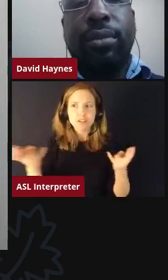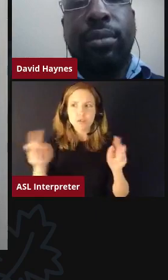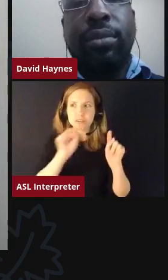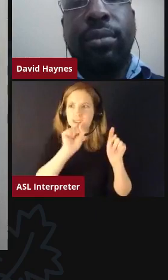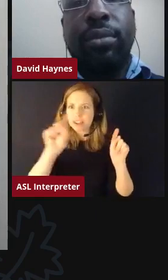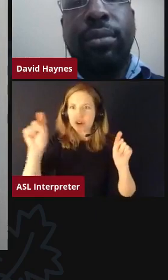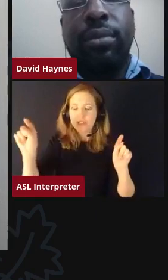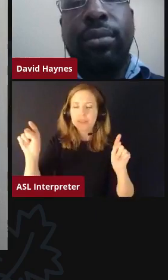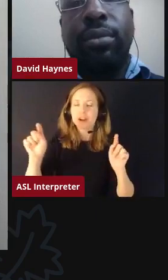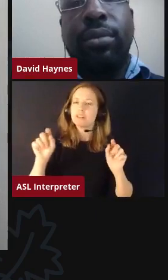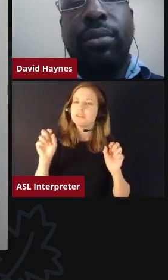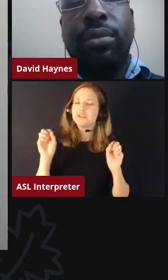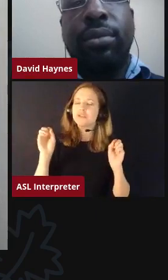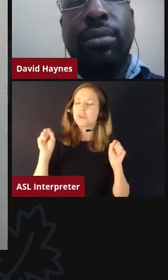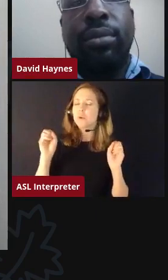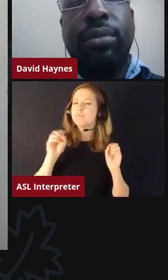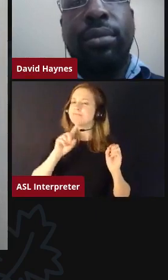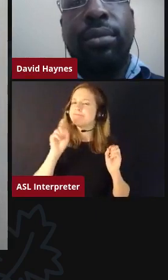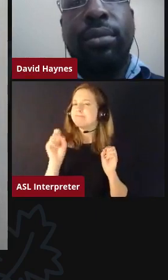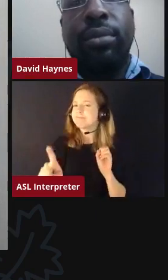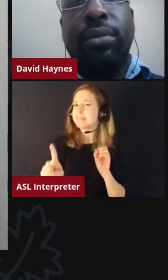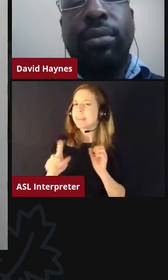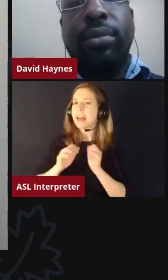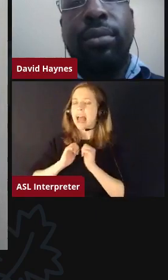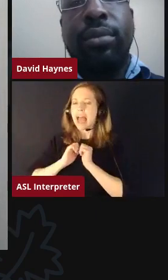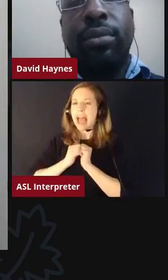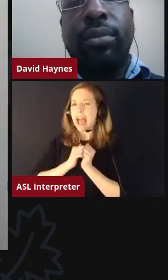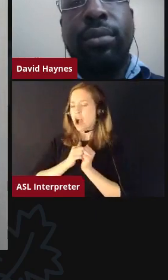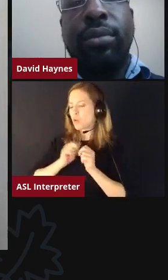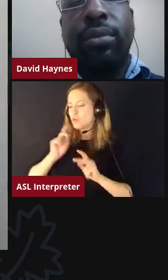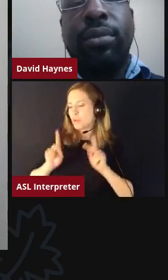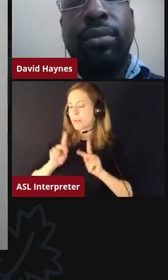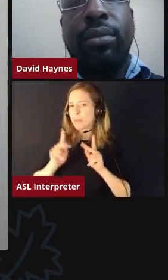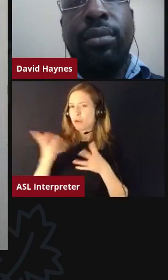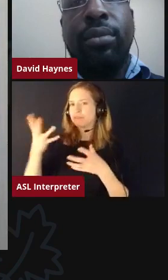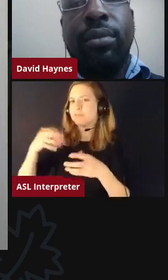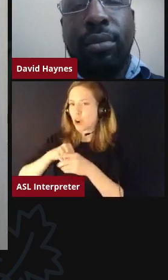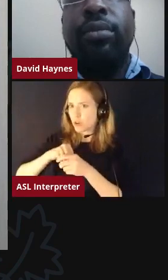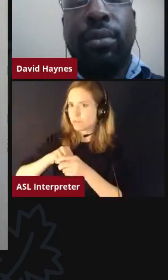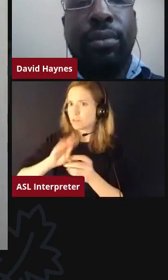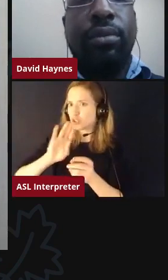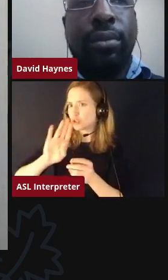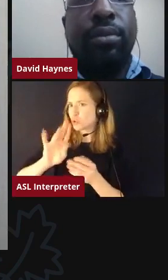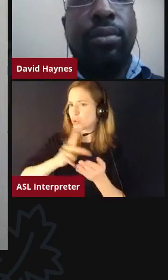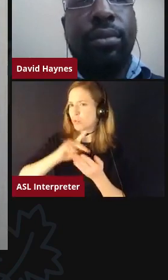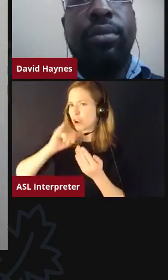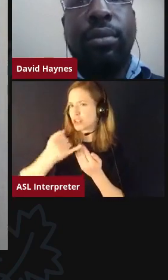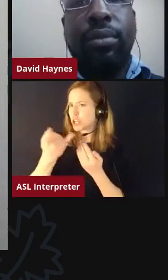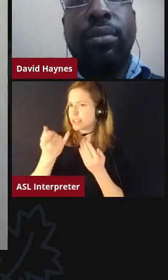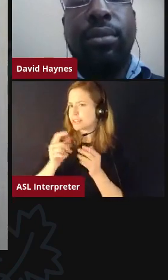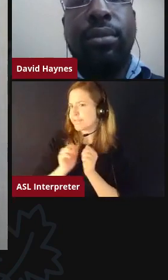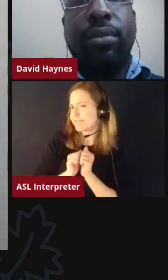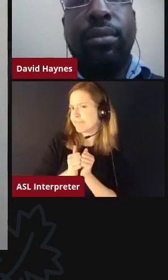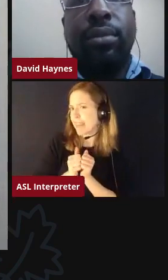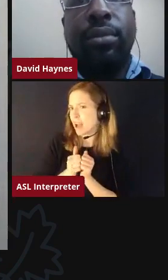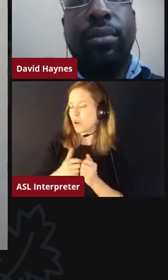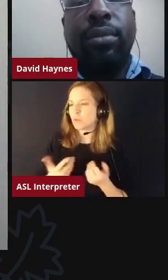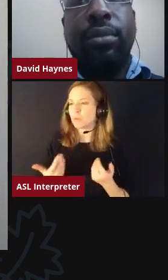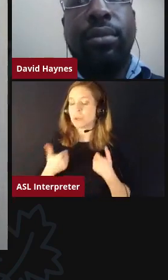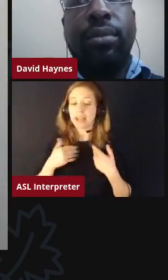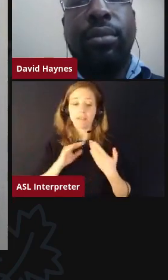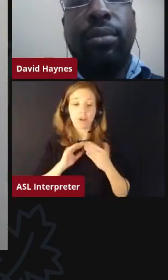can people get involved with in your projects? If we have community leaders and